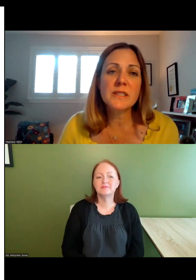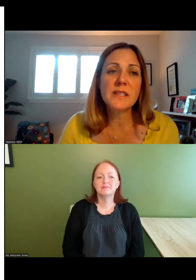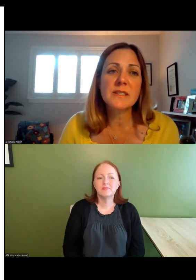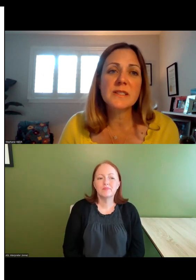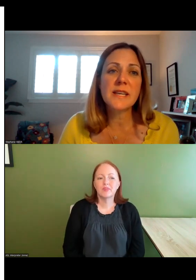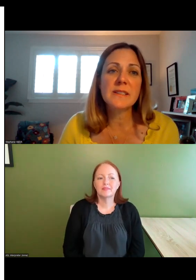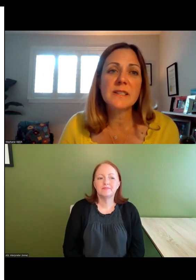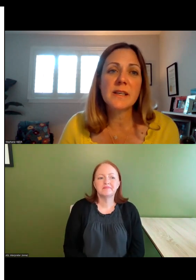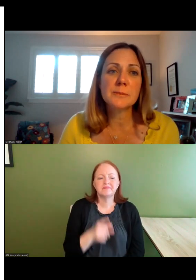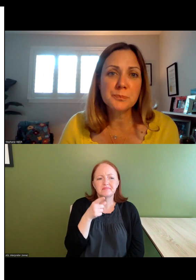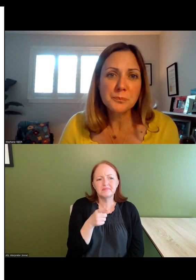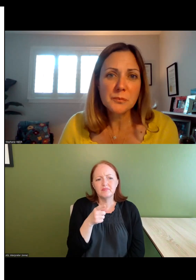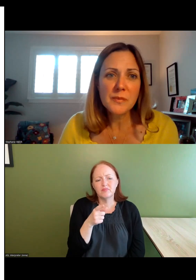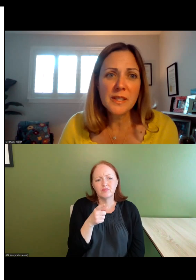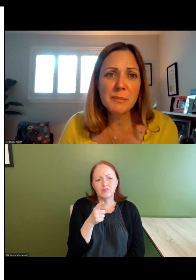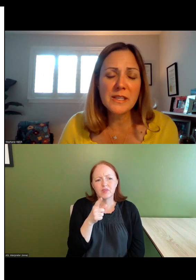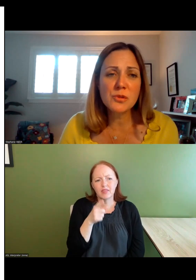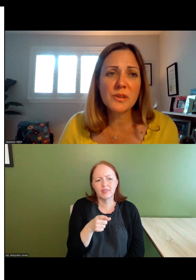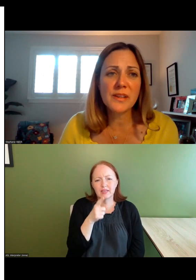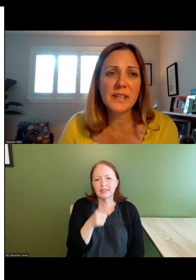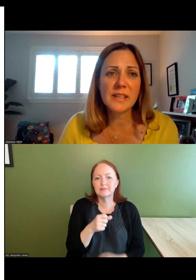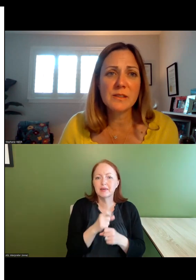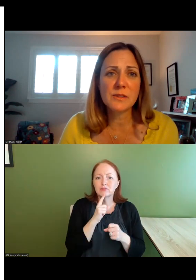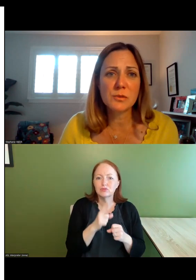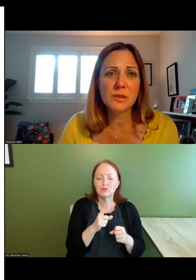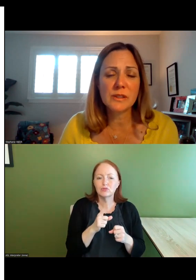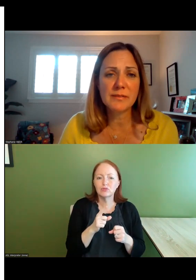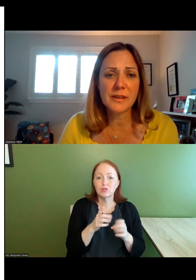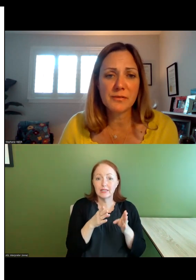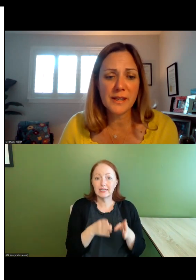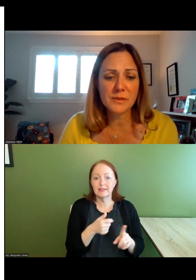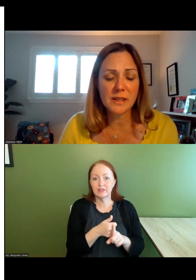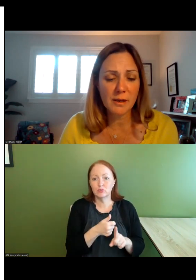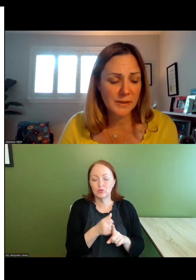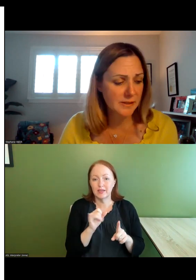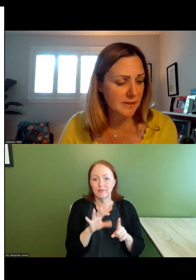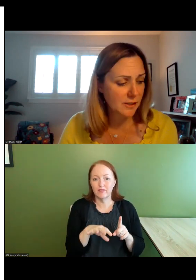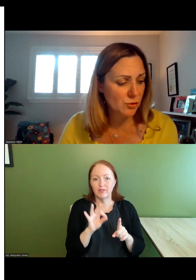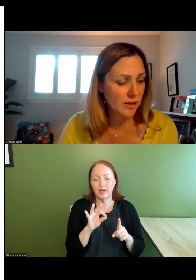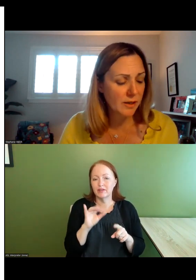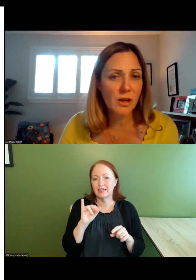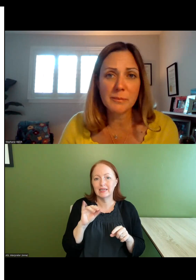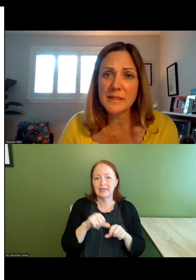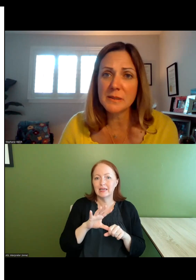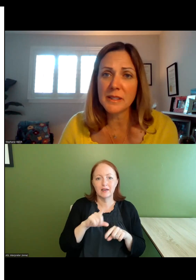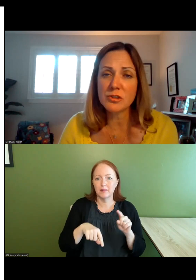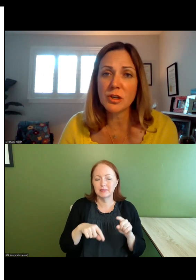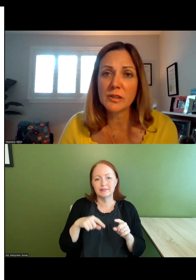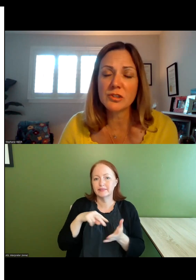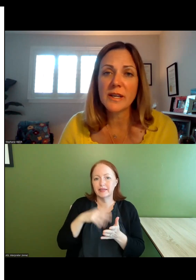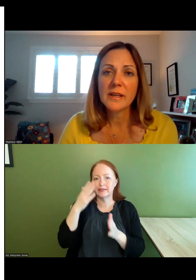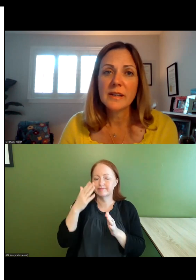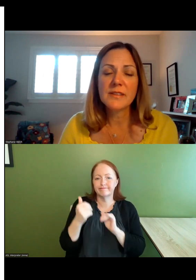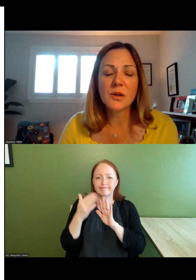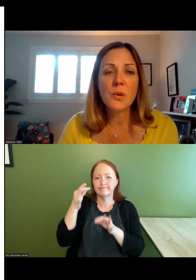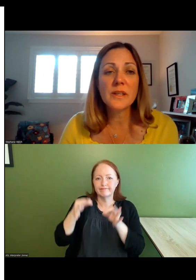this really does is that it makes sure that an individual, if they are found incompetent to stand trial on a misdemeanor